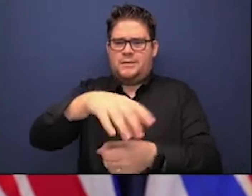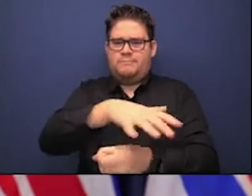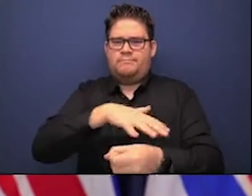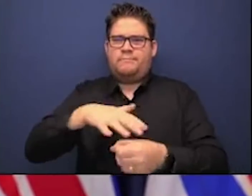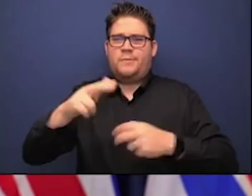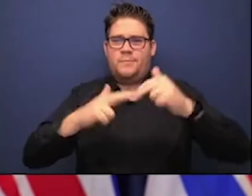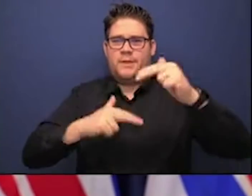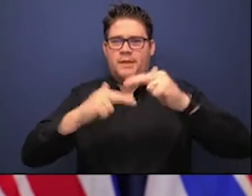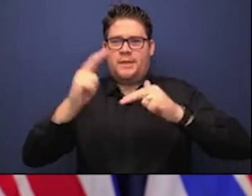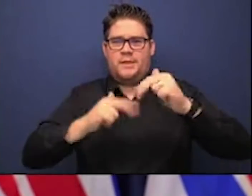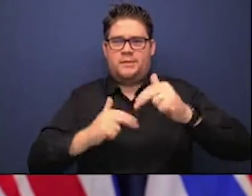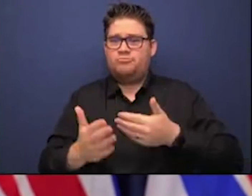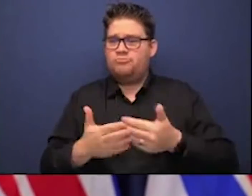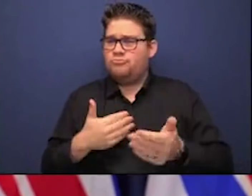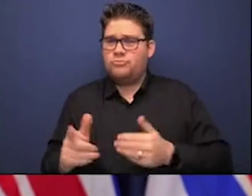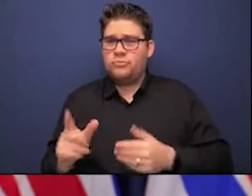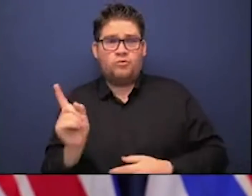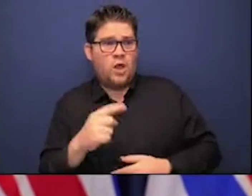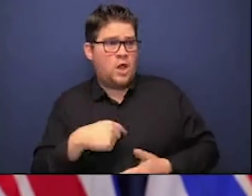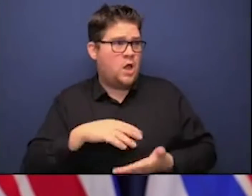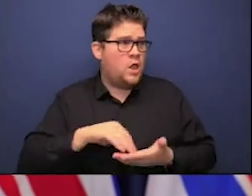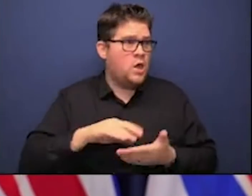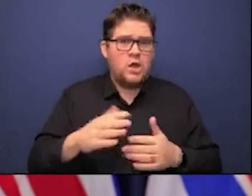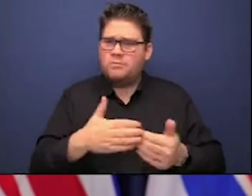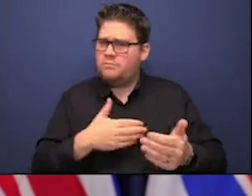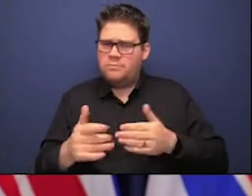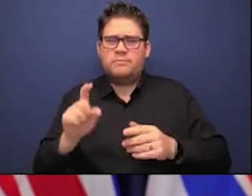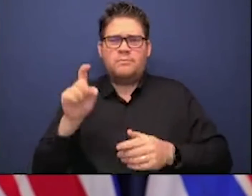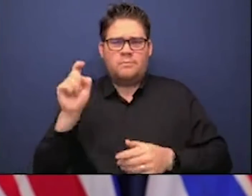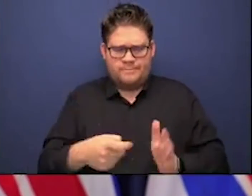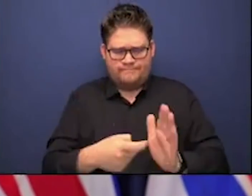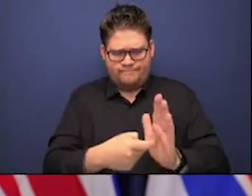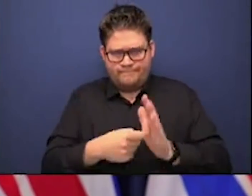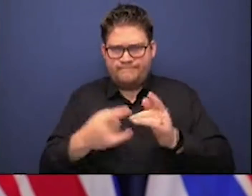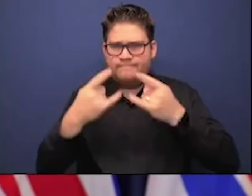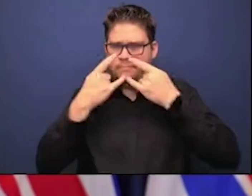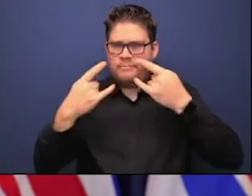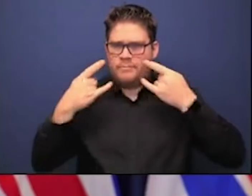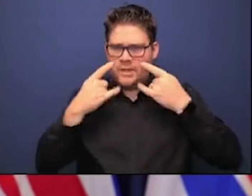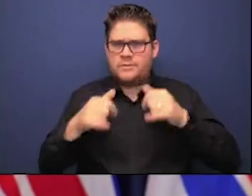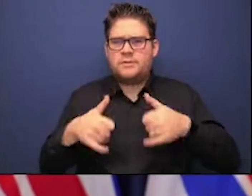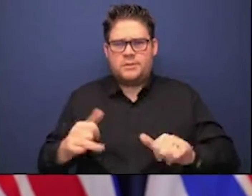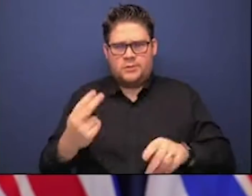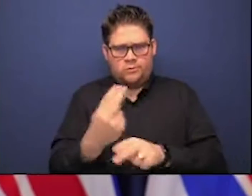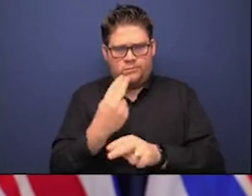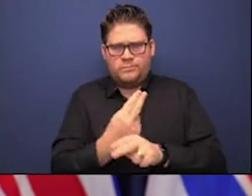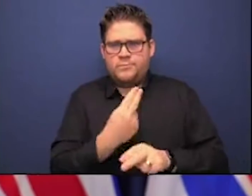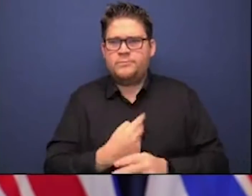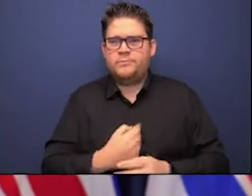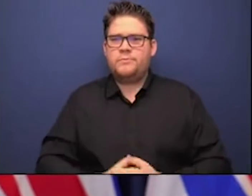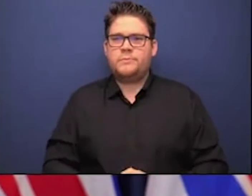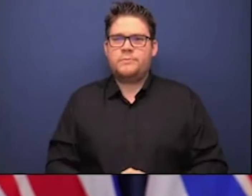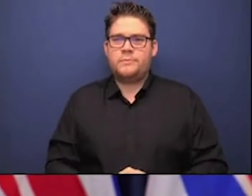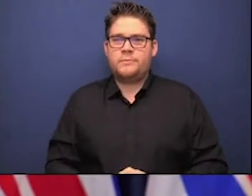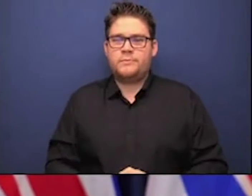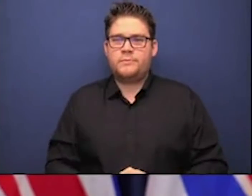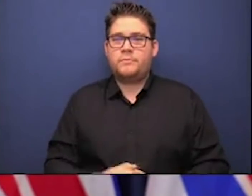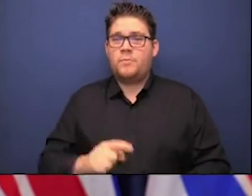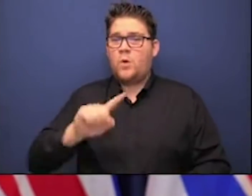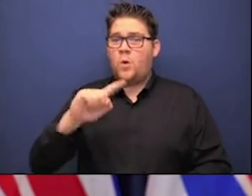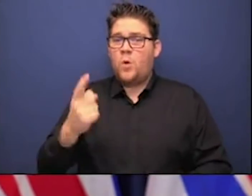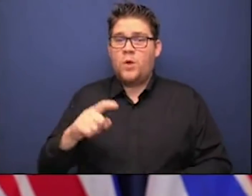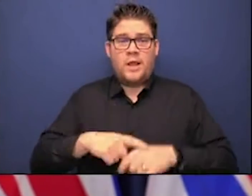group. The only exception to this is when they are sitting or standing at their seat or workstation in